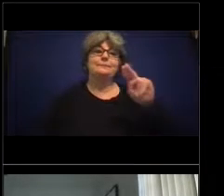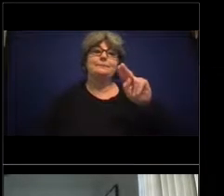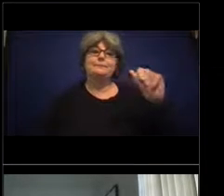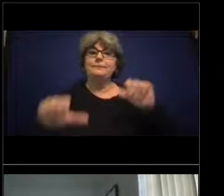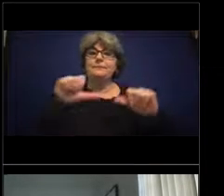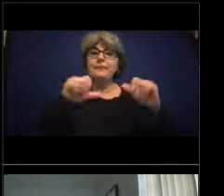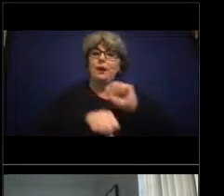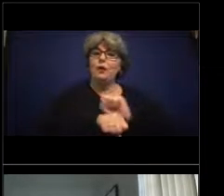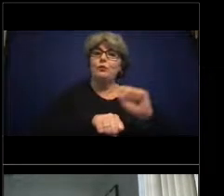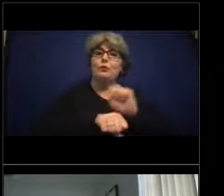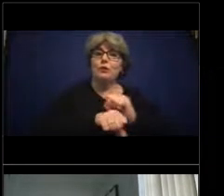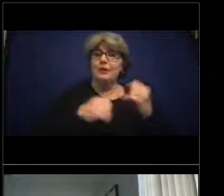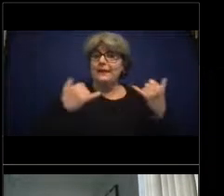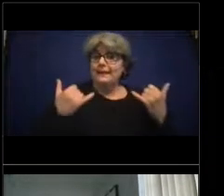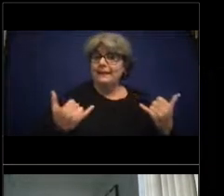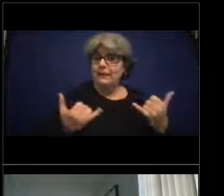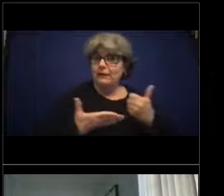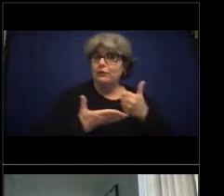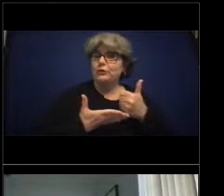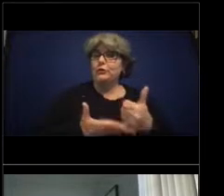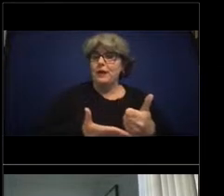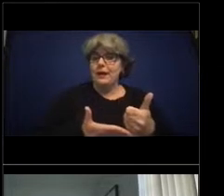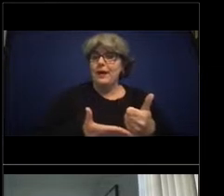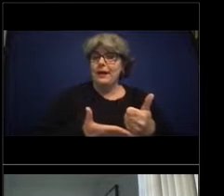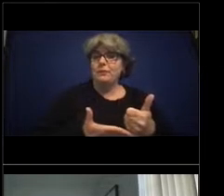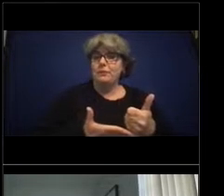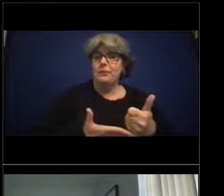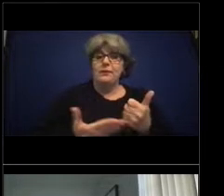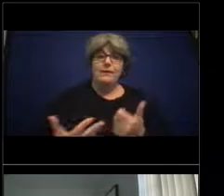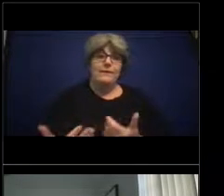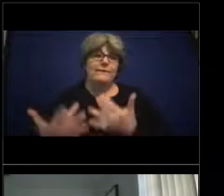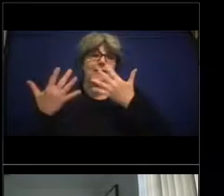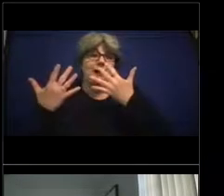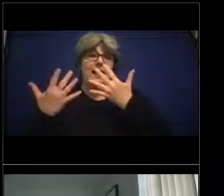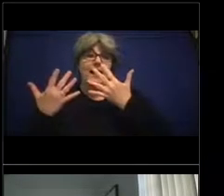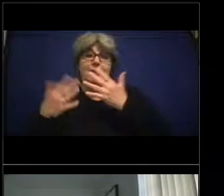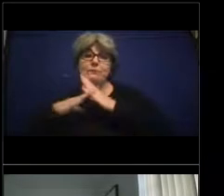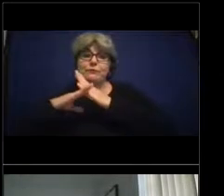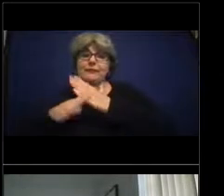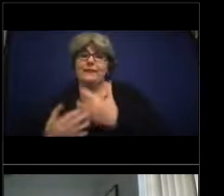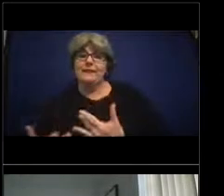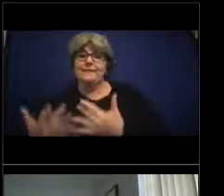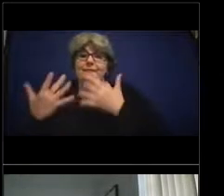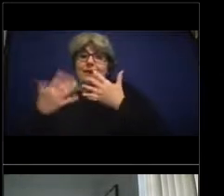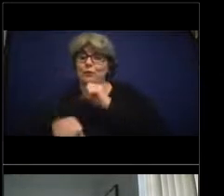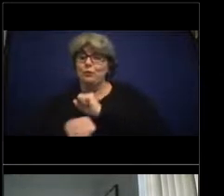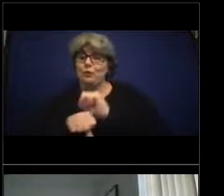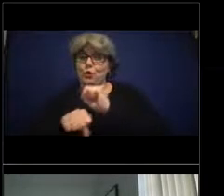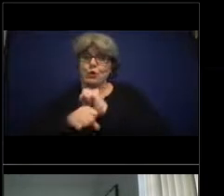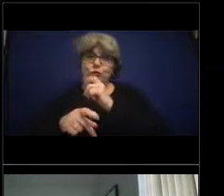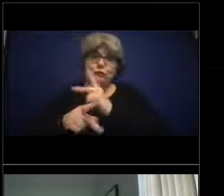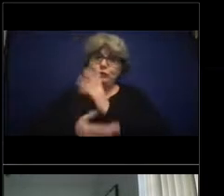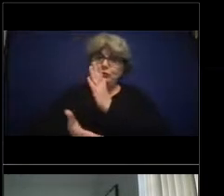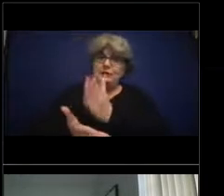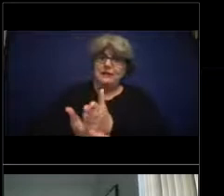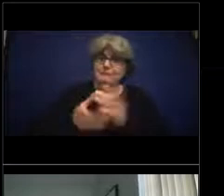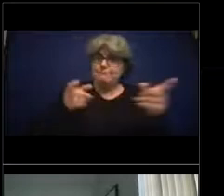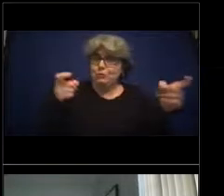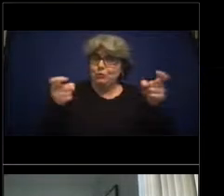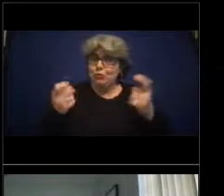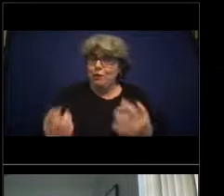working really hard to help both firefighters when they're on the ground trying to put out and control